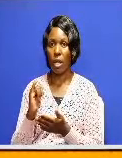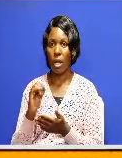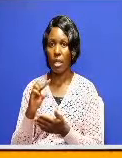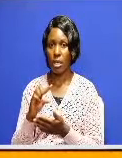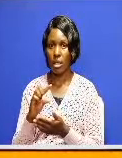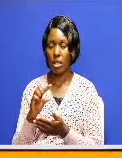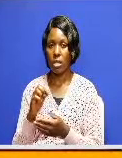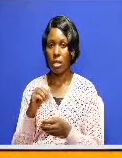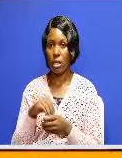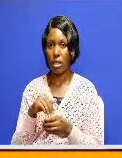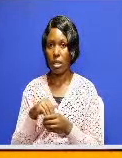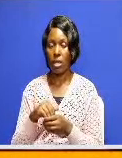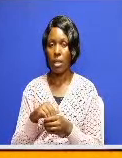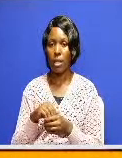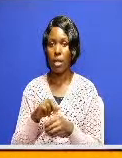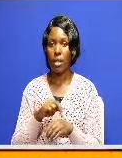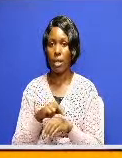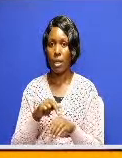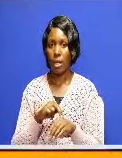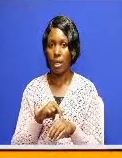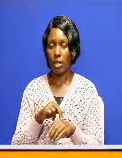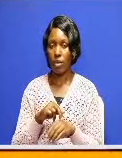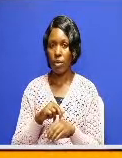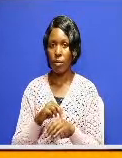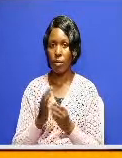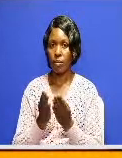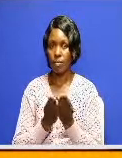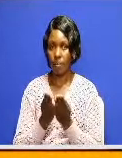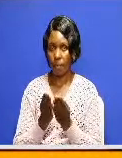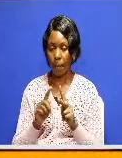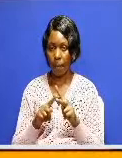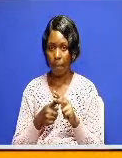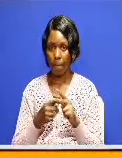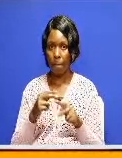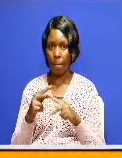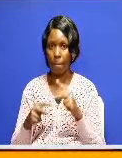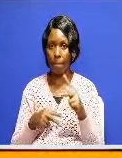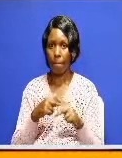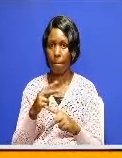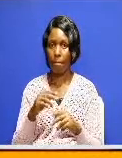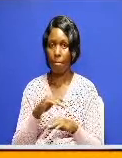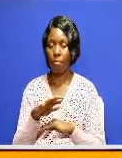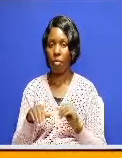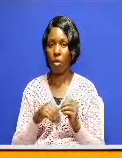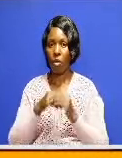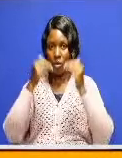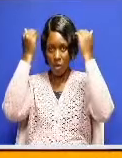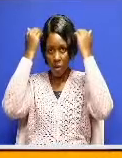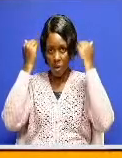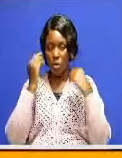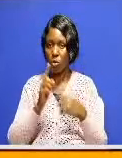am with him here. And we have started that process. All the court orders for